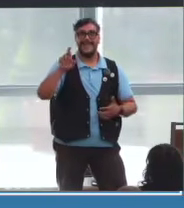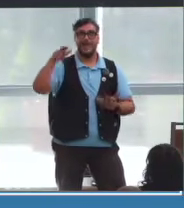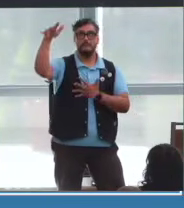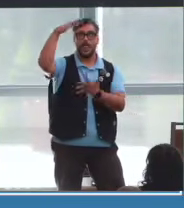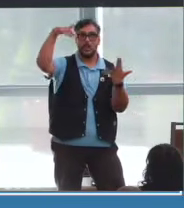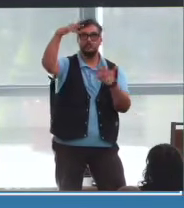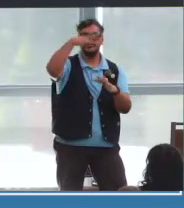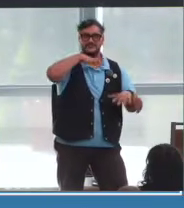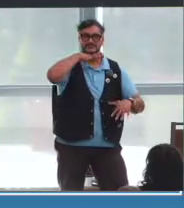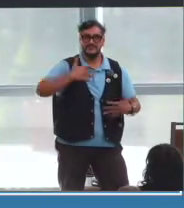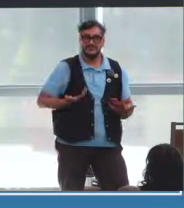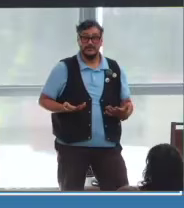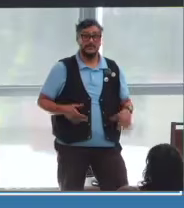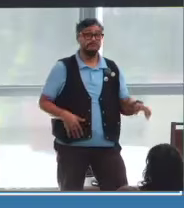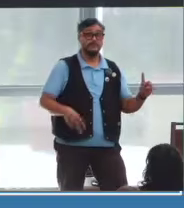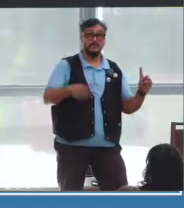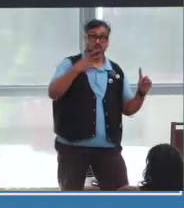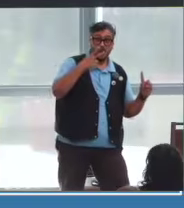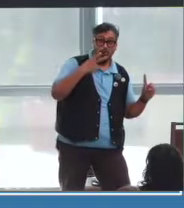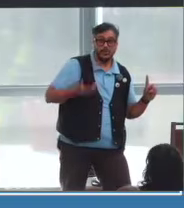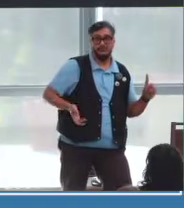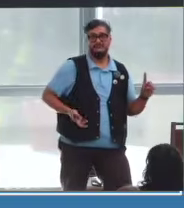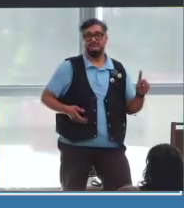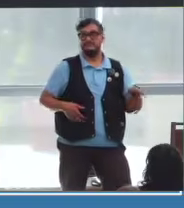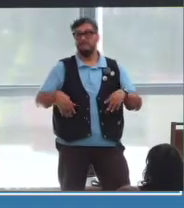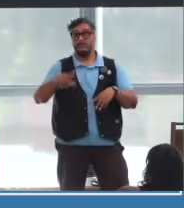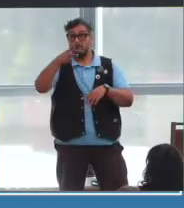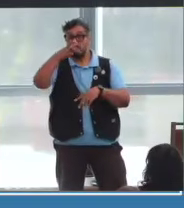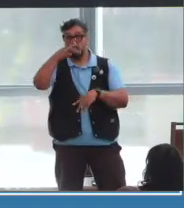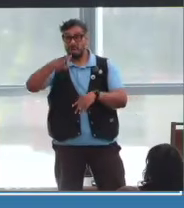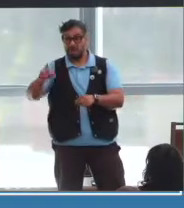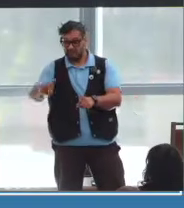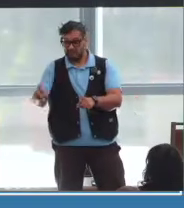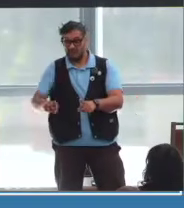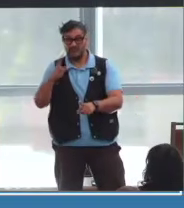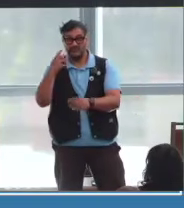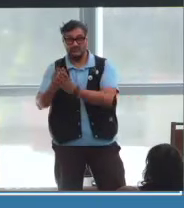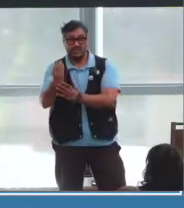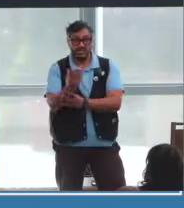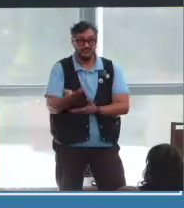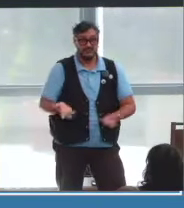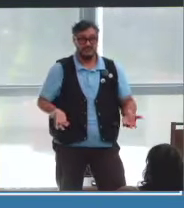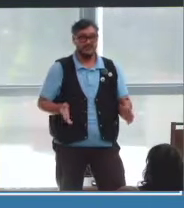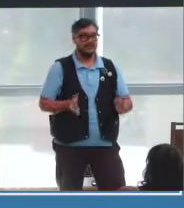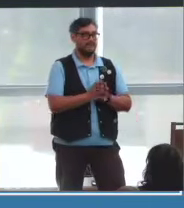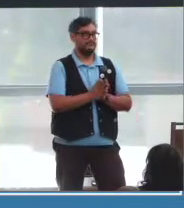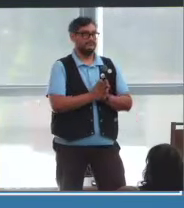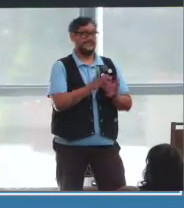matter, smoking, pesticides, certain diets that are